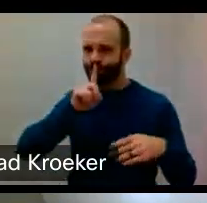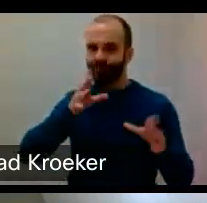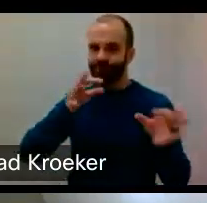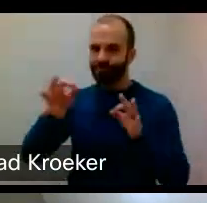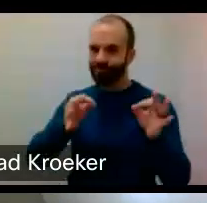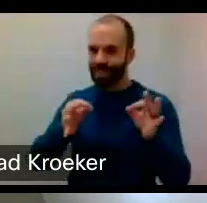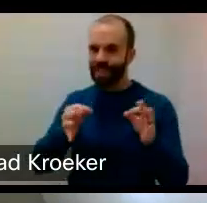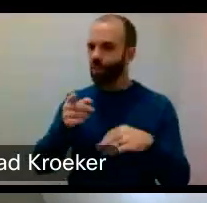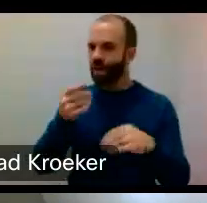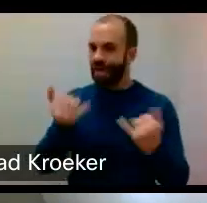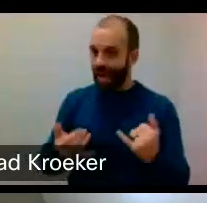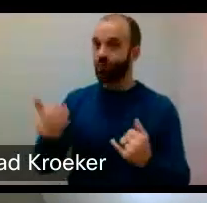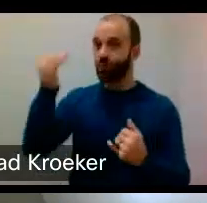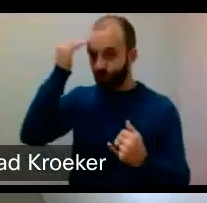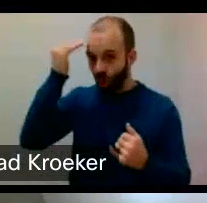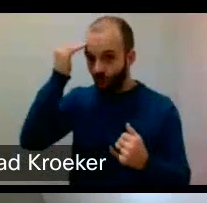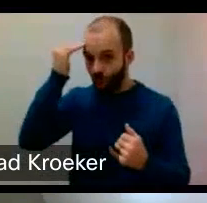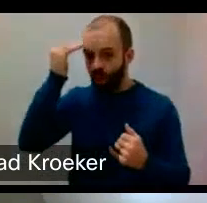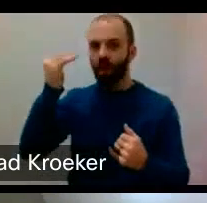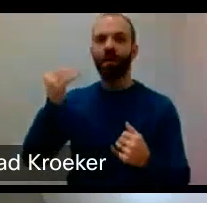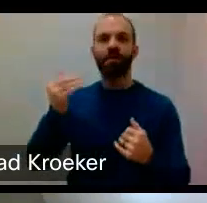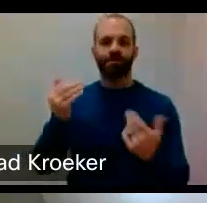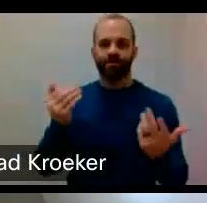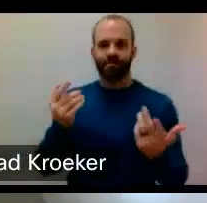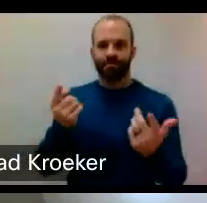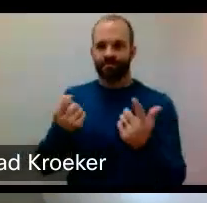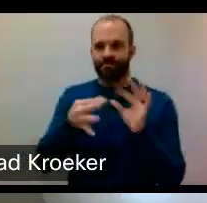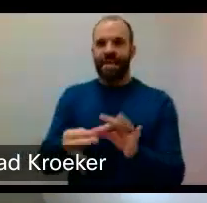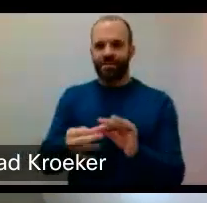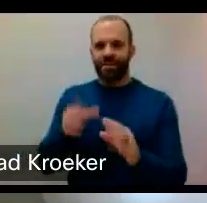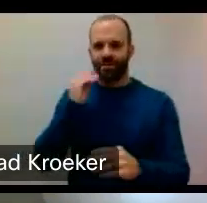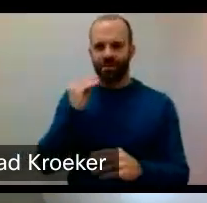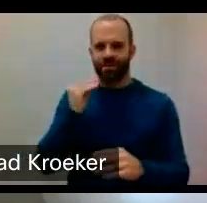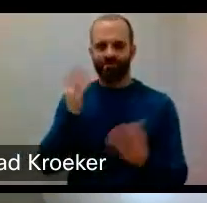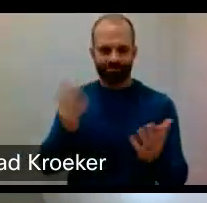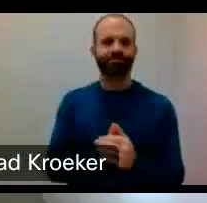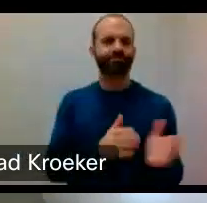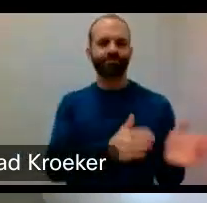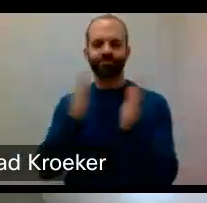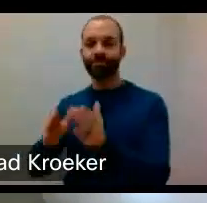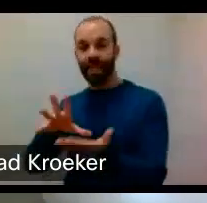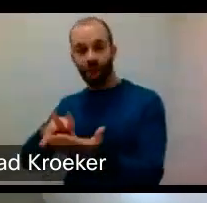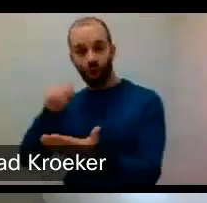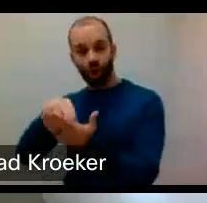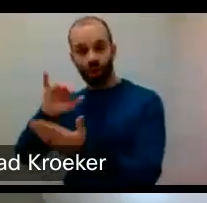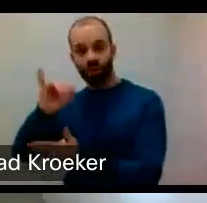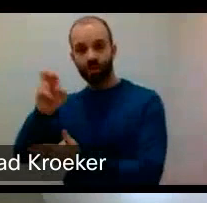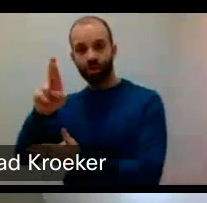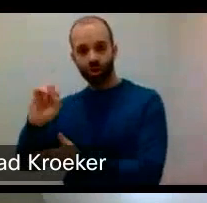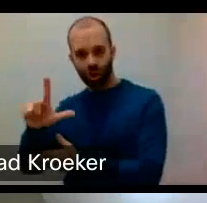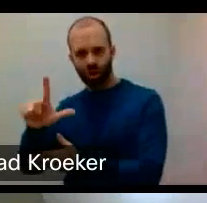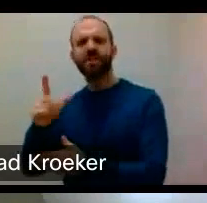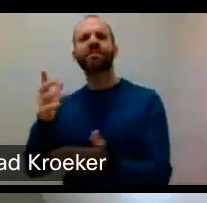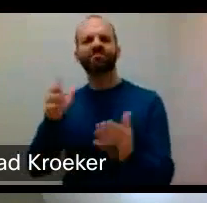know based on that experience. And a learning journal. Lots of programs request that students keep kind of